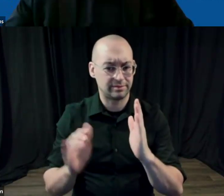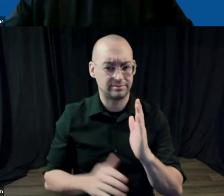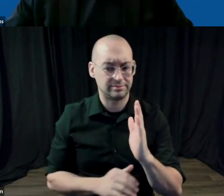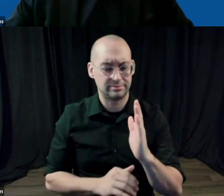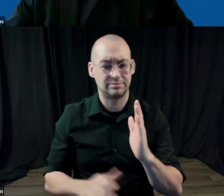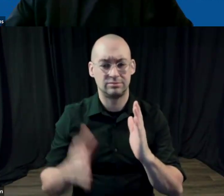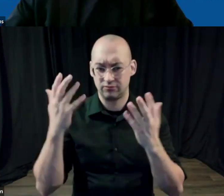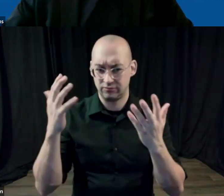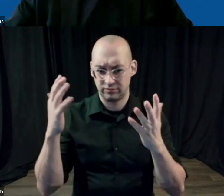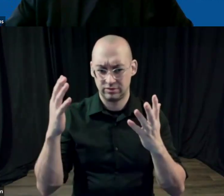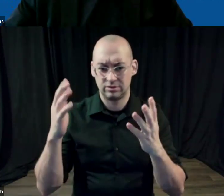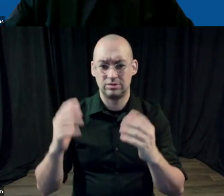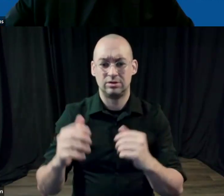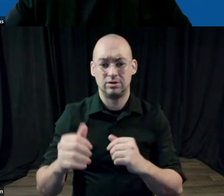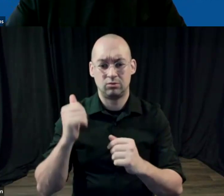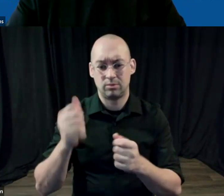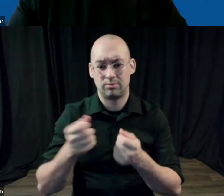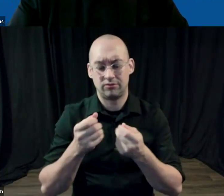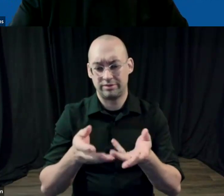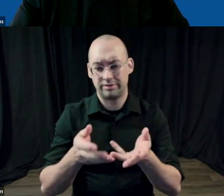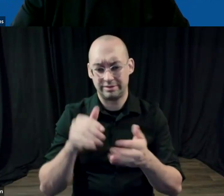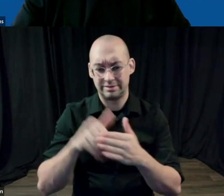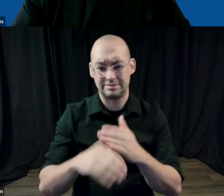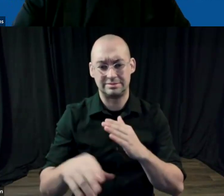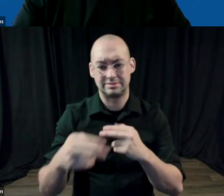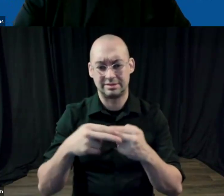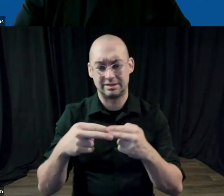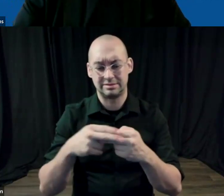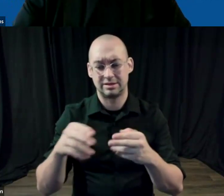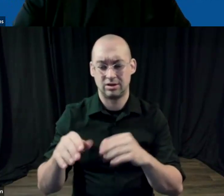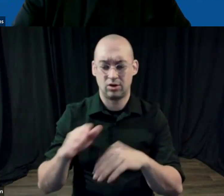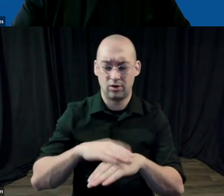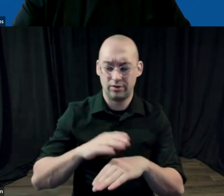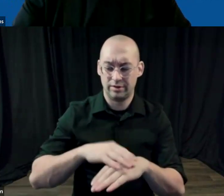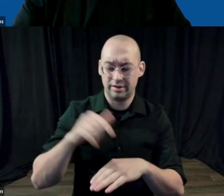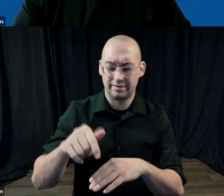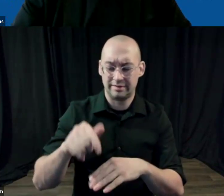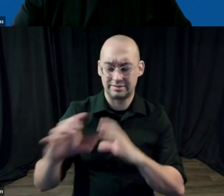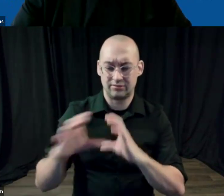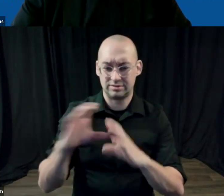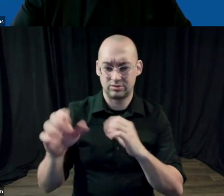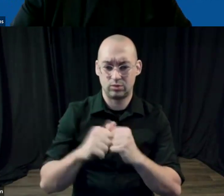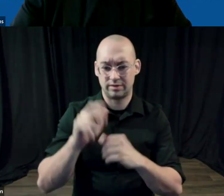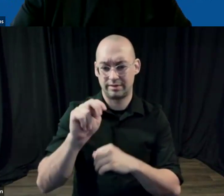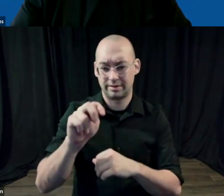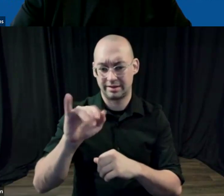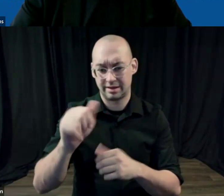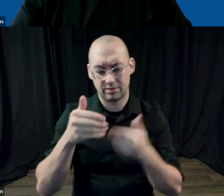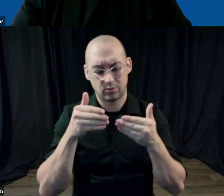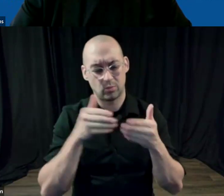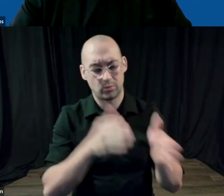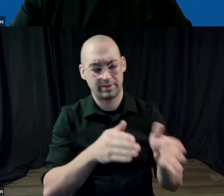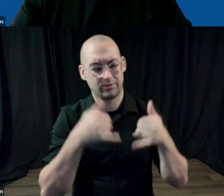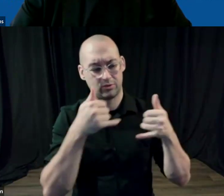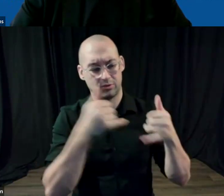we'd address that and we'll provide it in the slides. That based on our conversations with NTIA and the way that the grant works. At